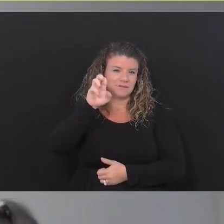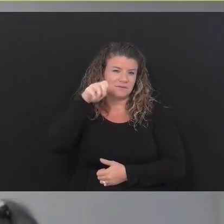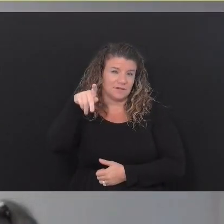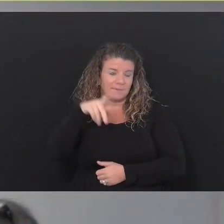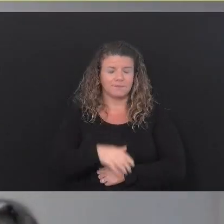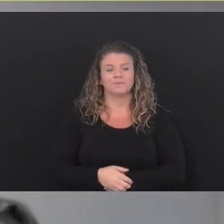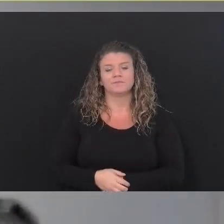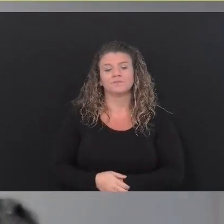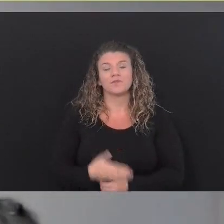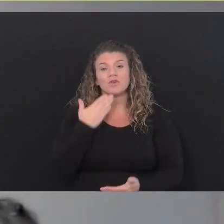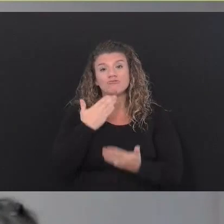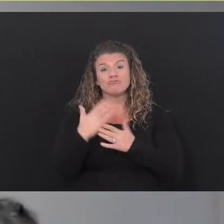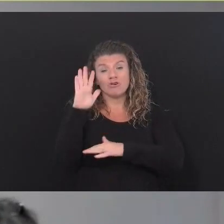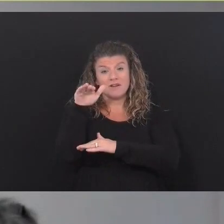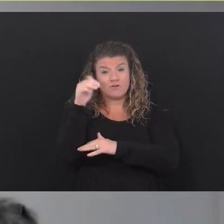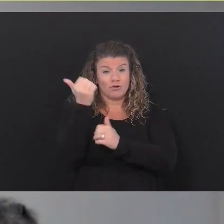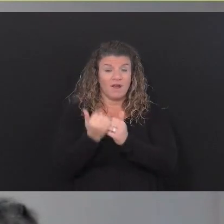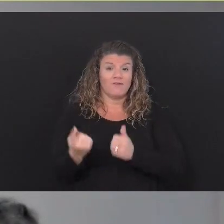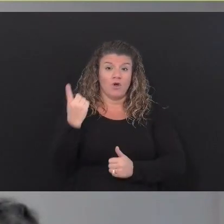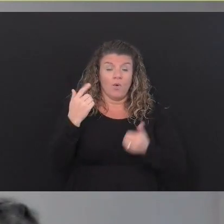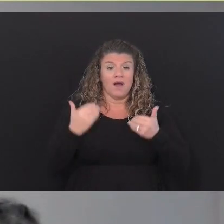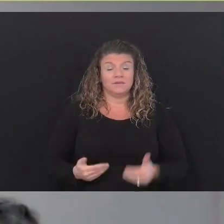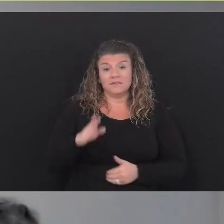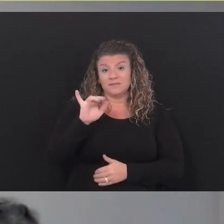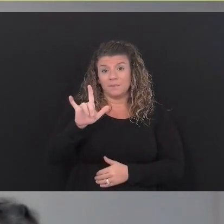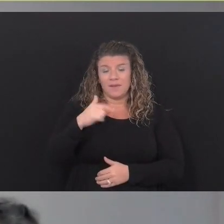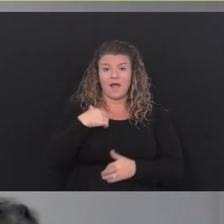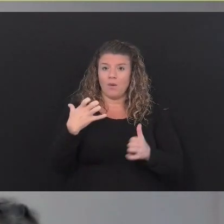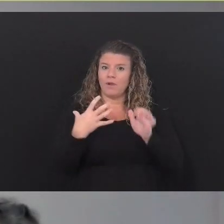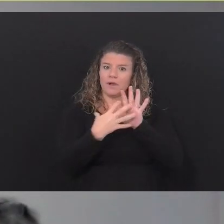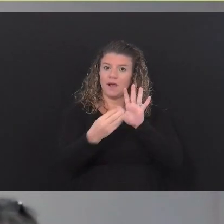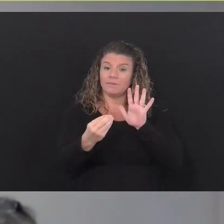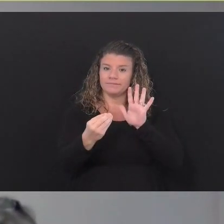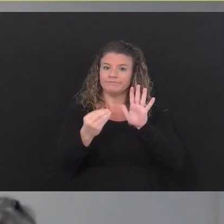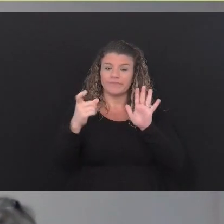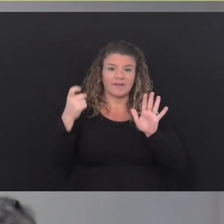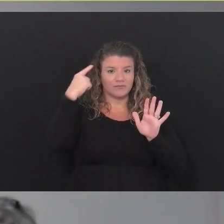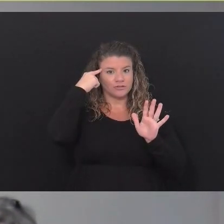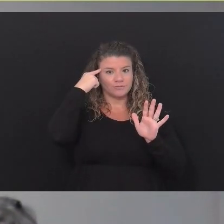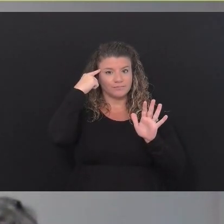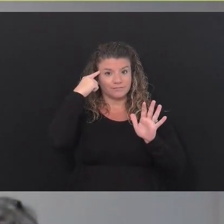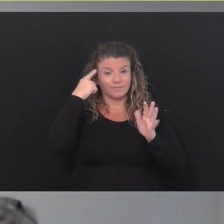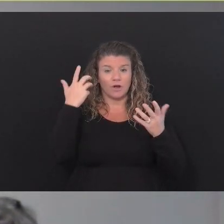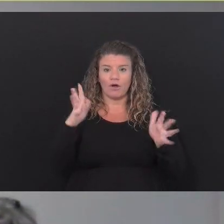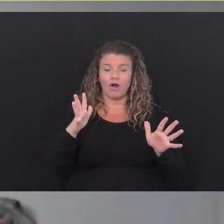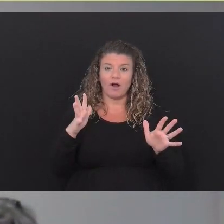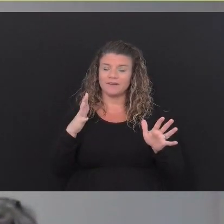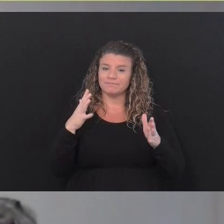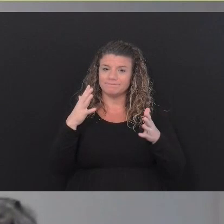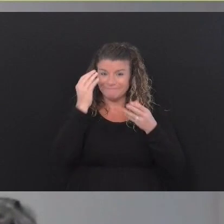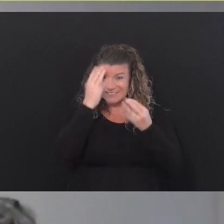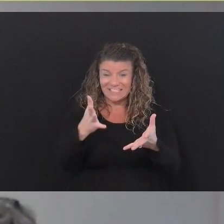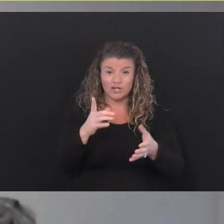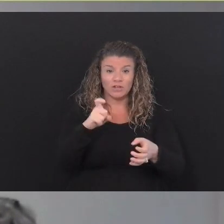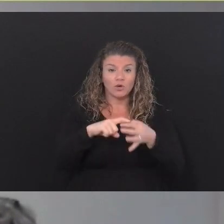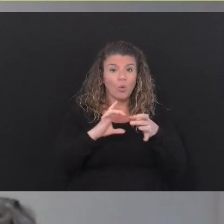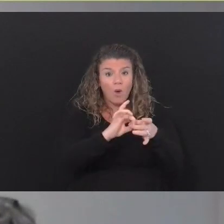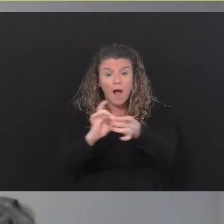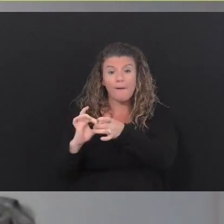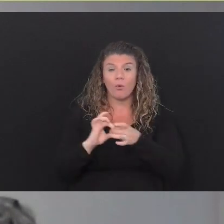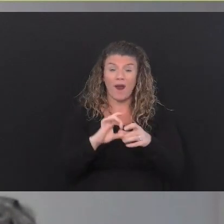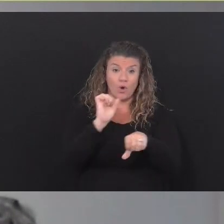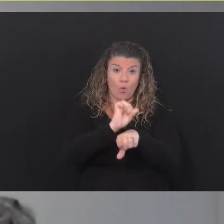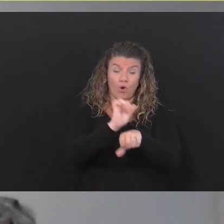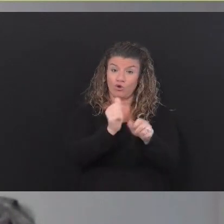Good afternoon, everyone. I will echo what the governor said about cooperation and everyone working together.